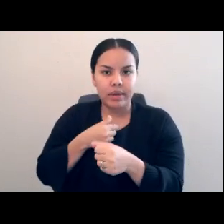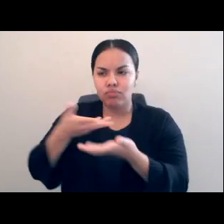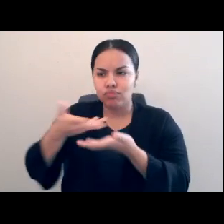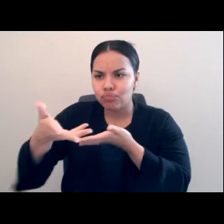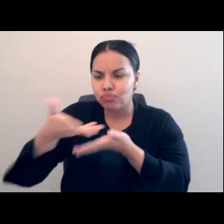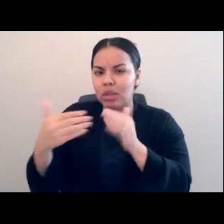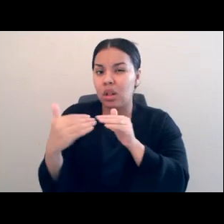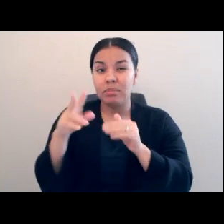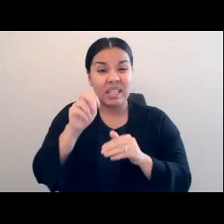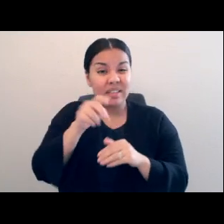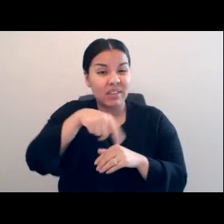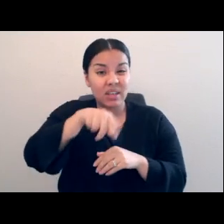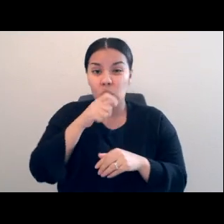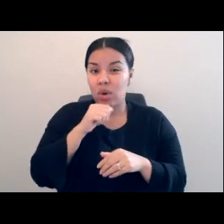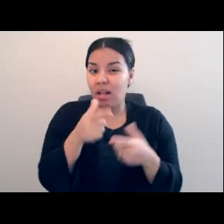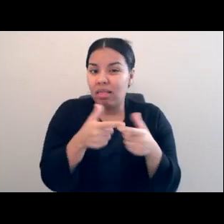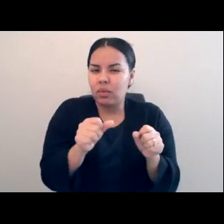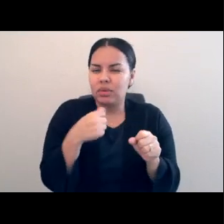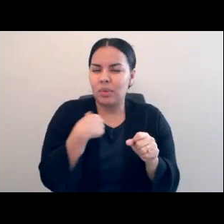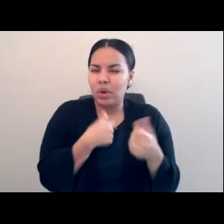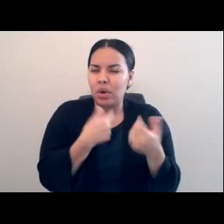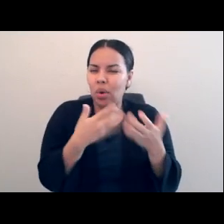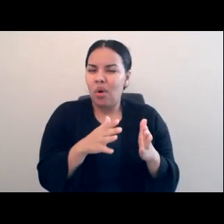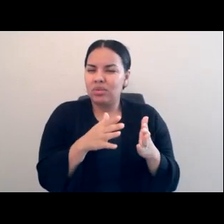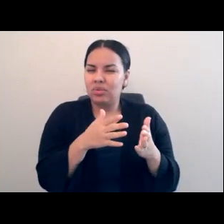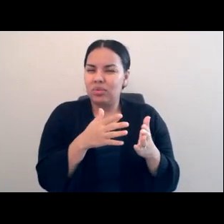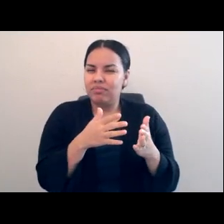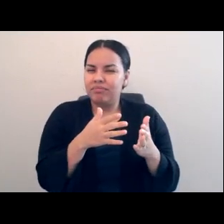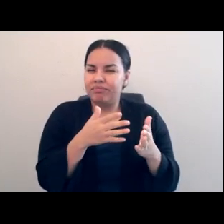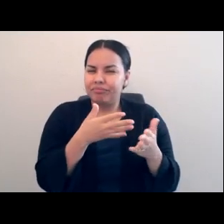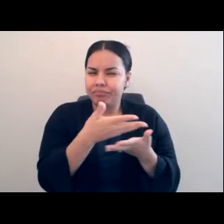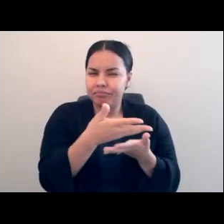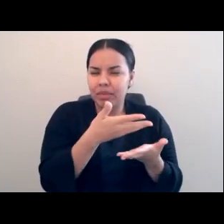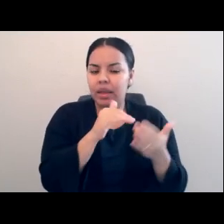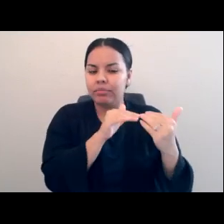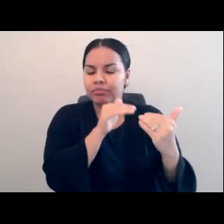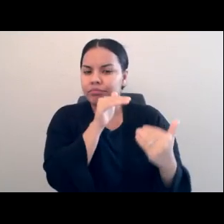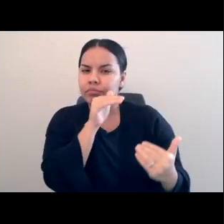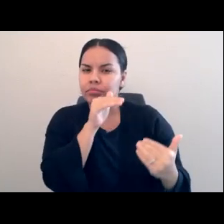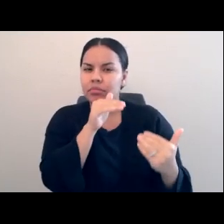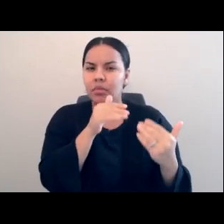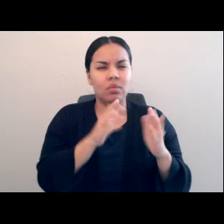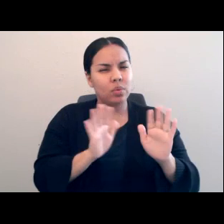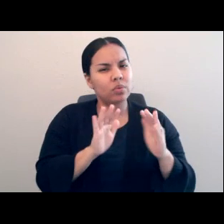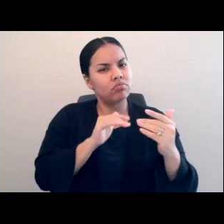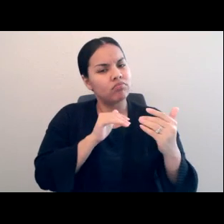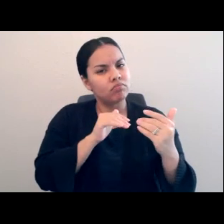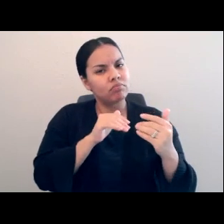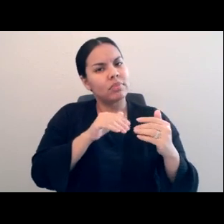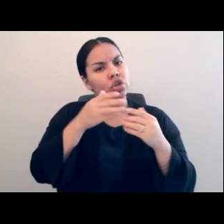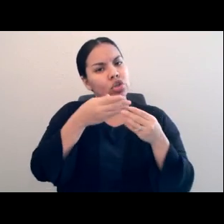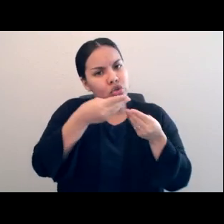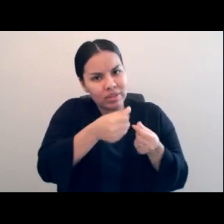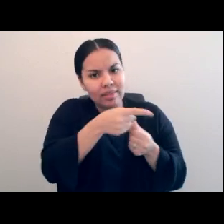who are not linguists, we don't want to treat them like someone less than us, right? We want to treat them as if they're at least a friend.